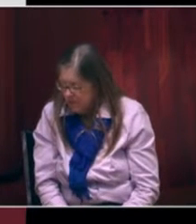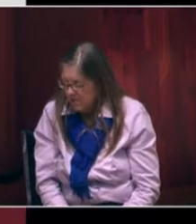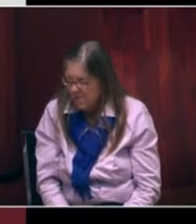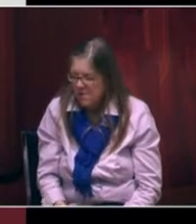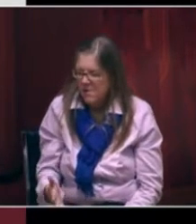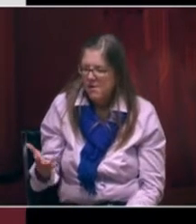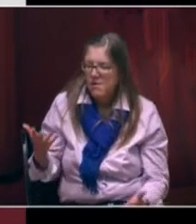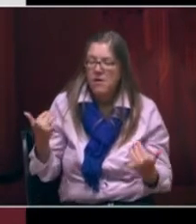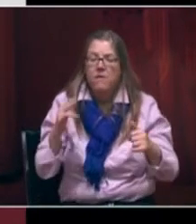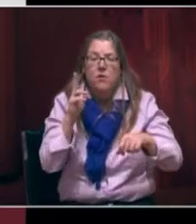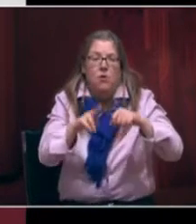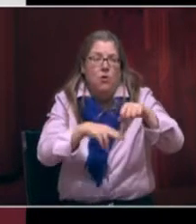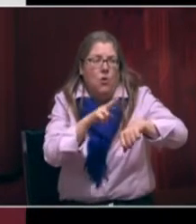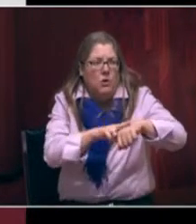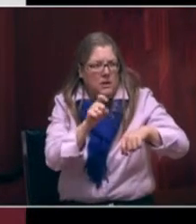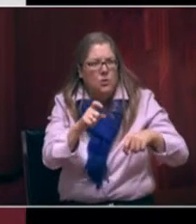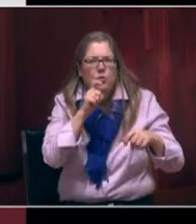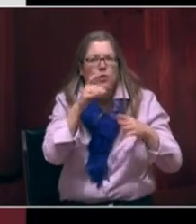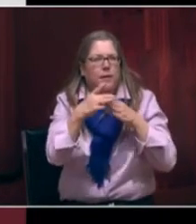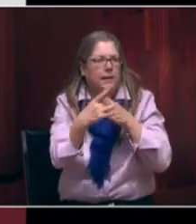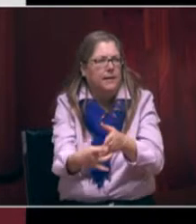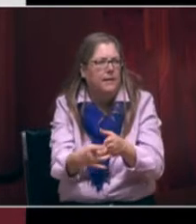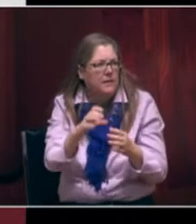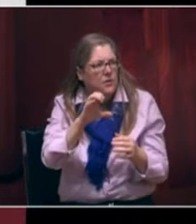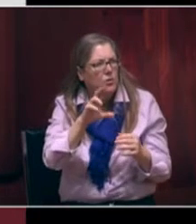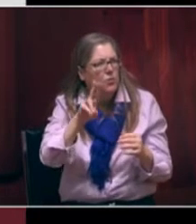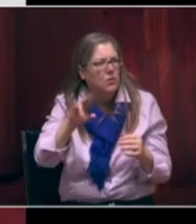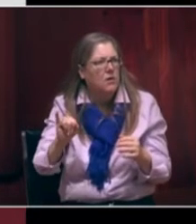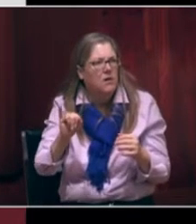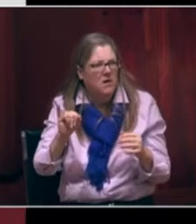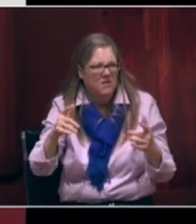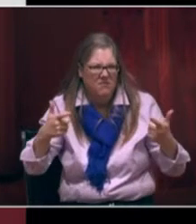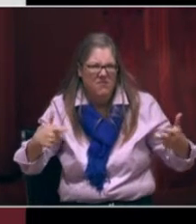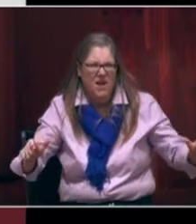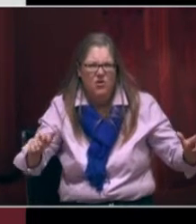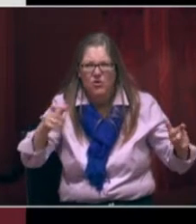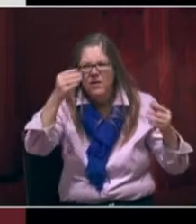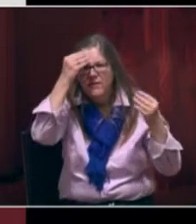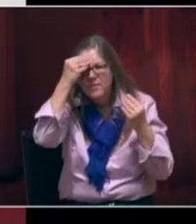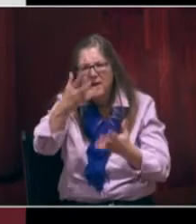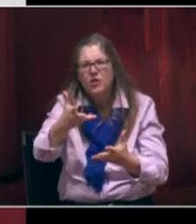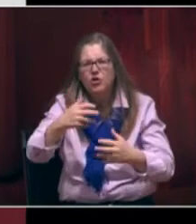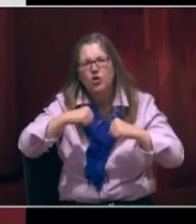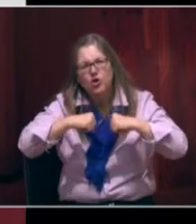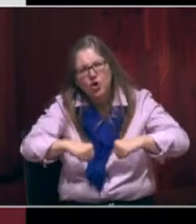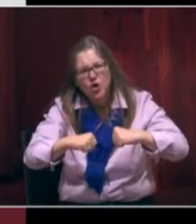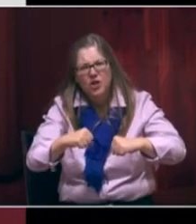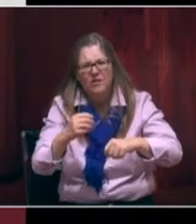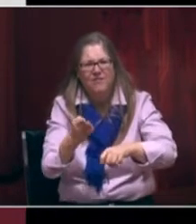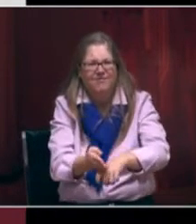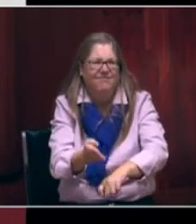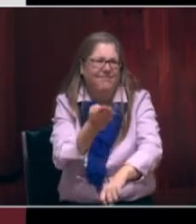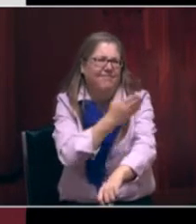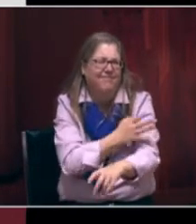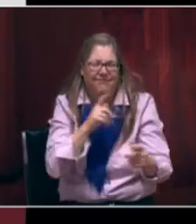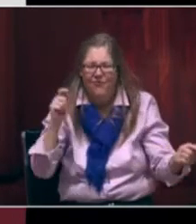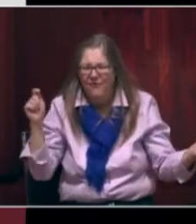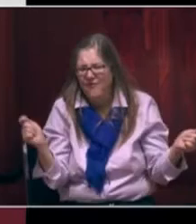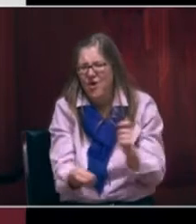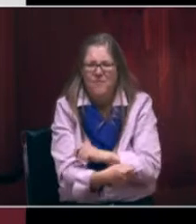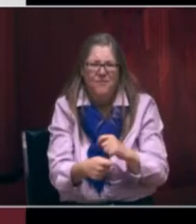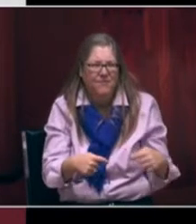we need somebody to lead the charge for the CUI program, because this is a major information security reform. It's probably one of the most significant security reforms in the